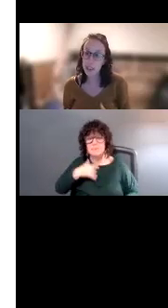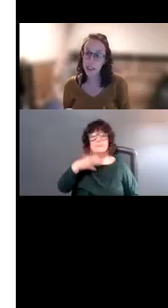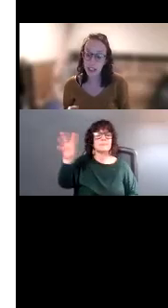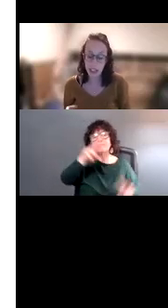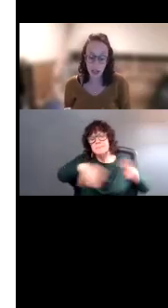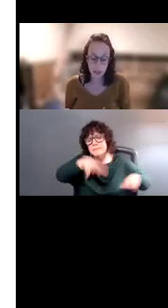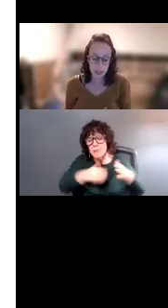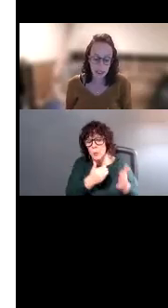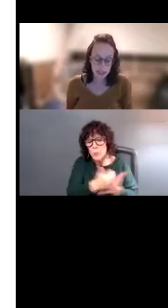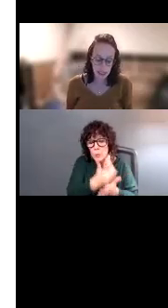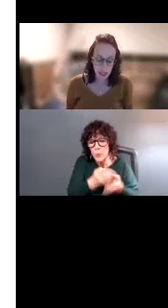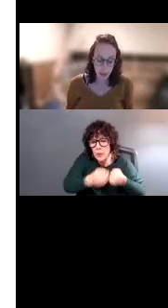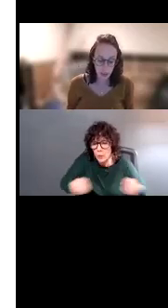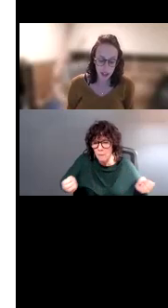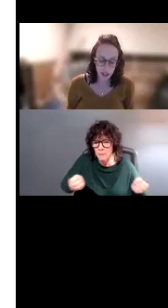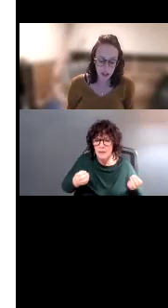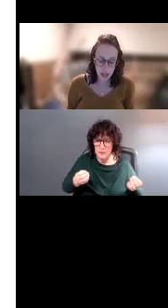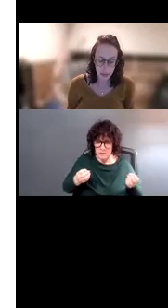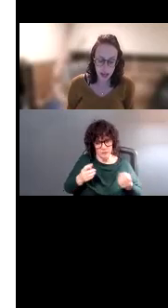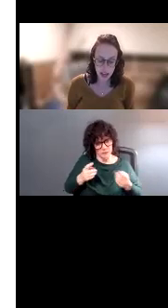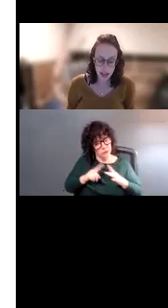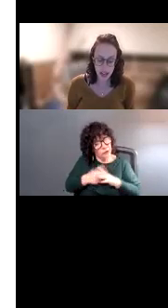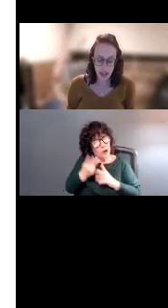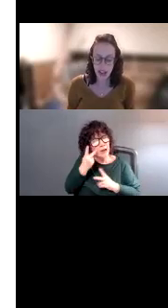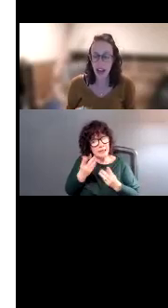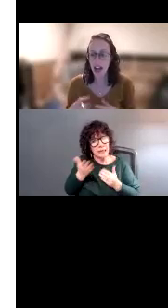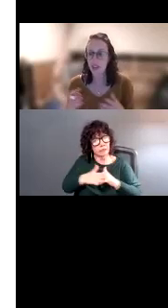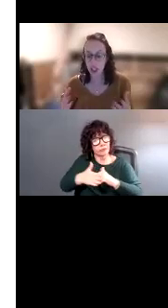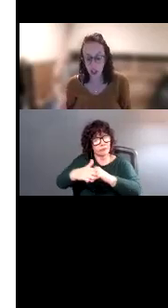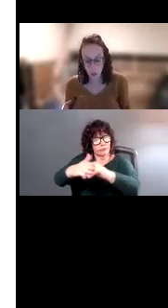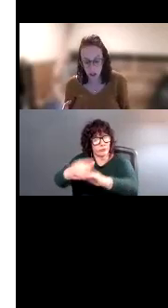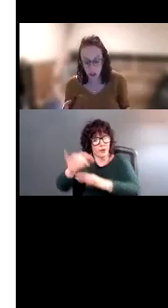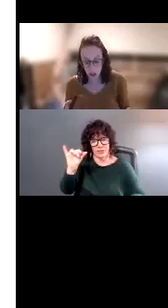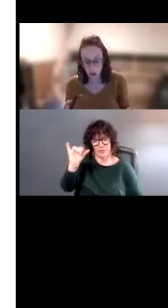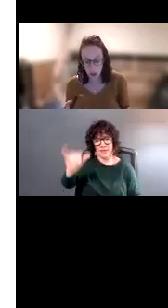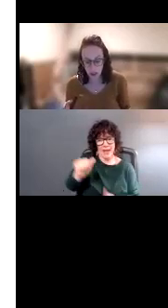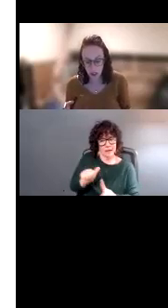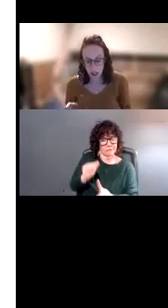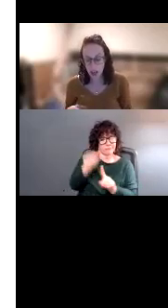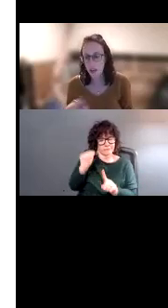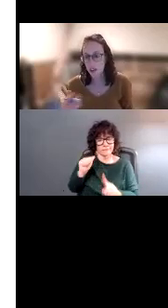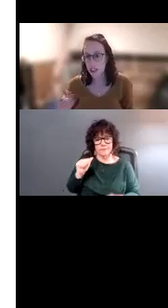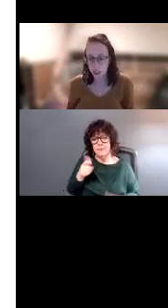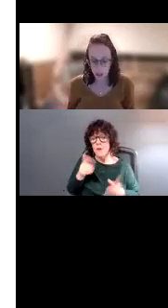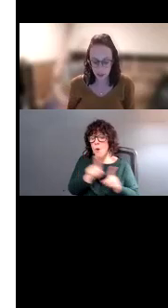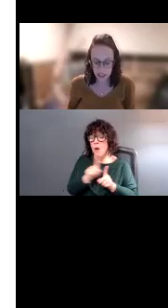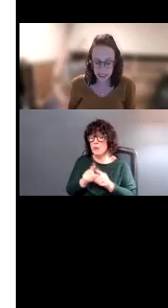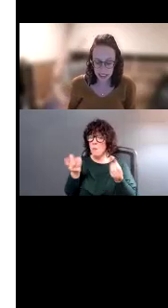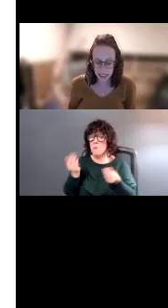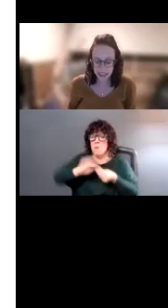from utility companies where they may have a QR code